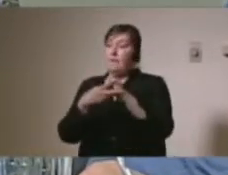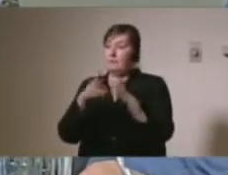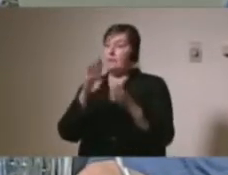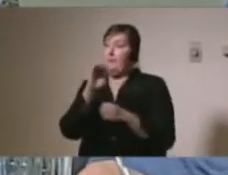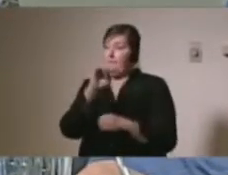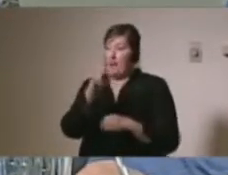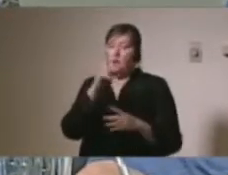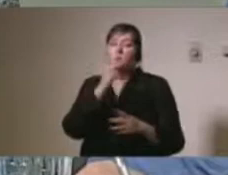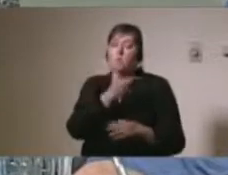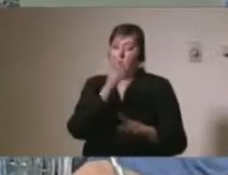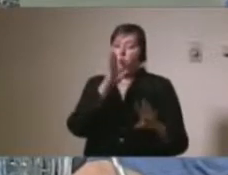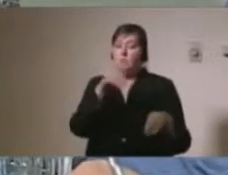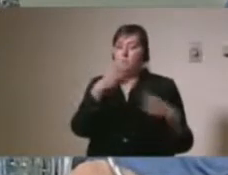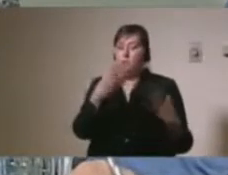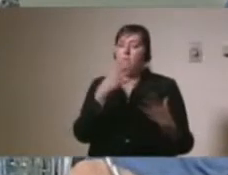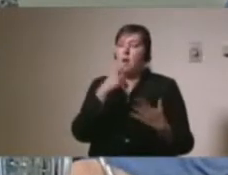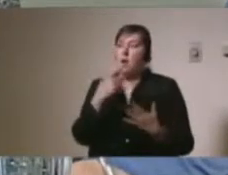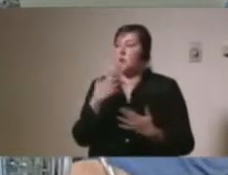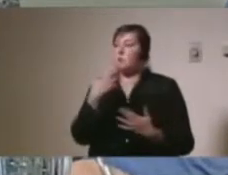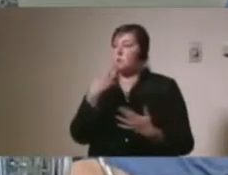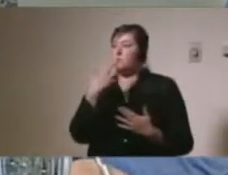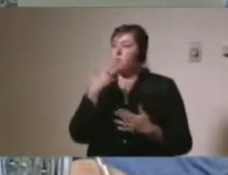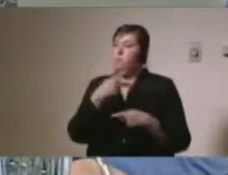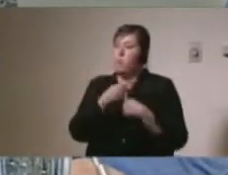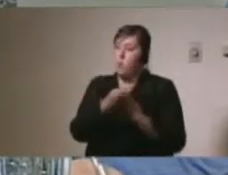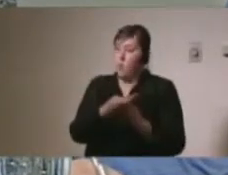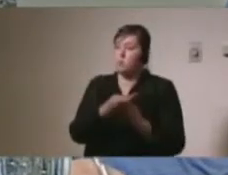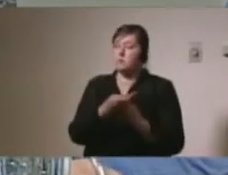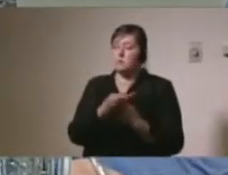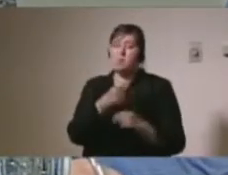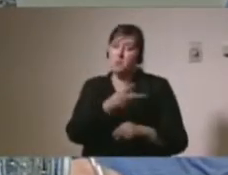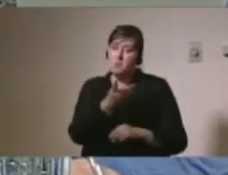And it's been operational for a year now, but basically